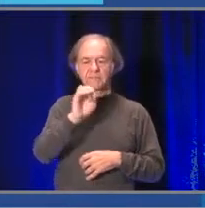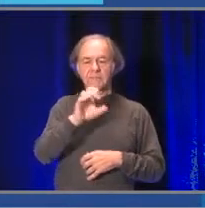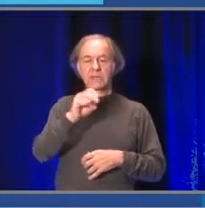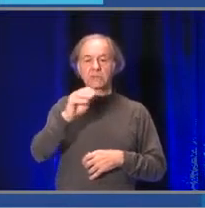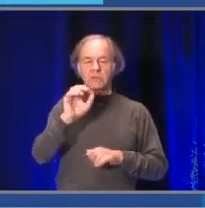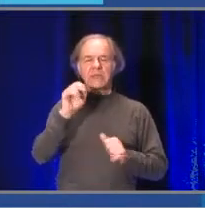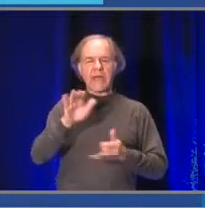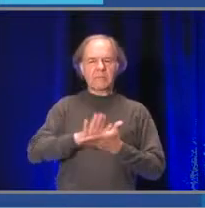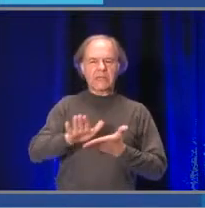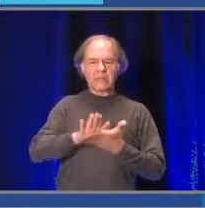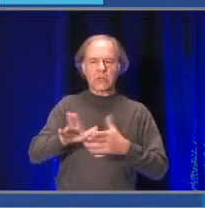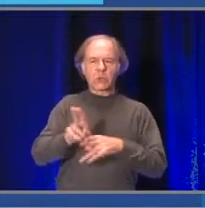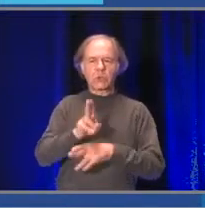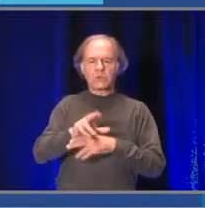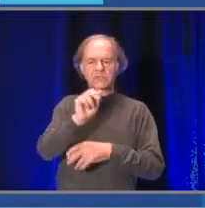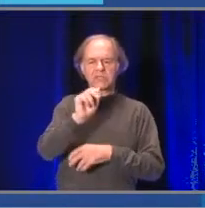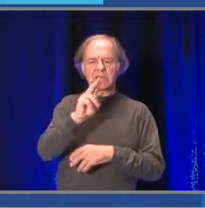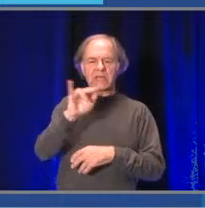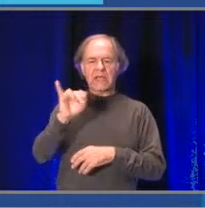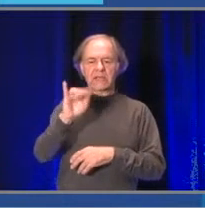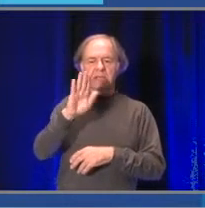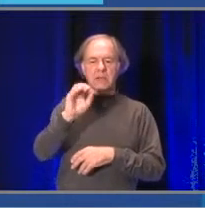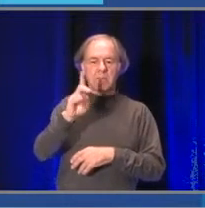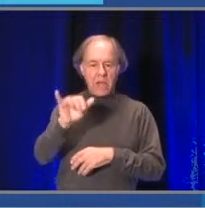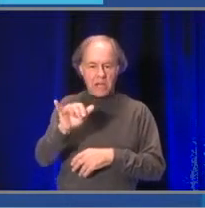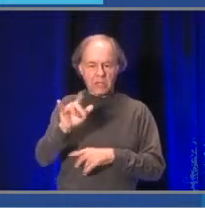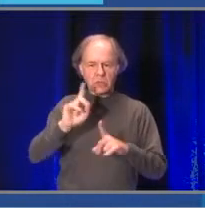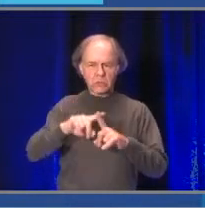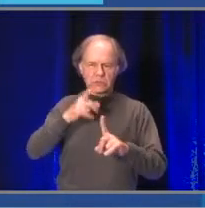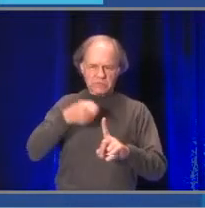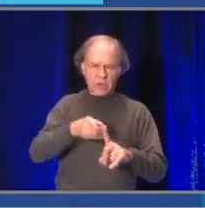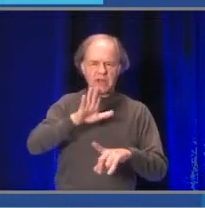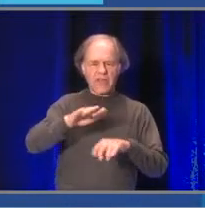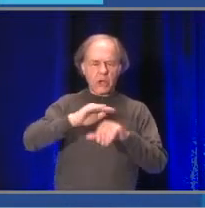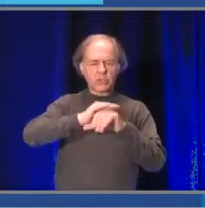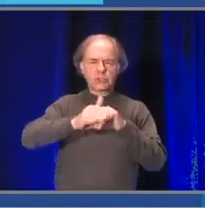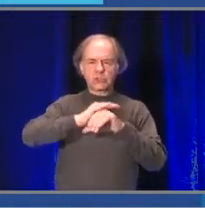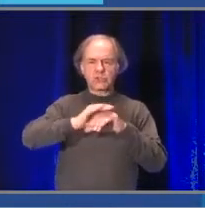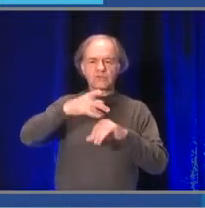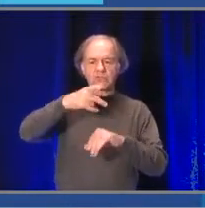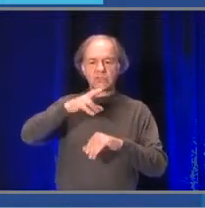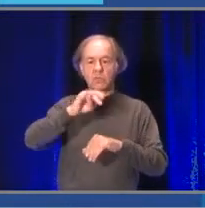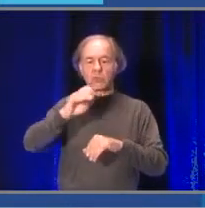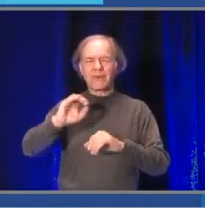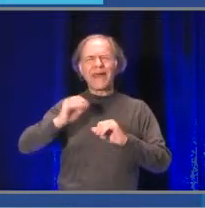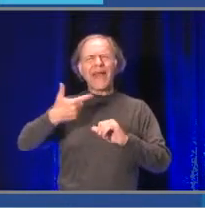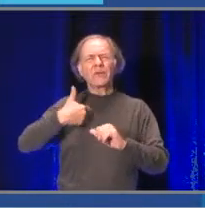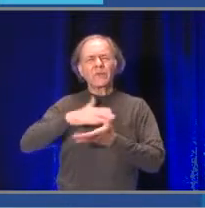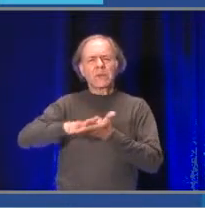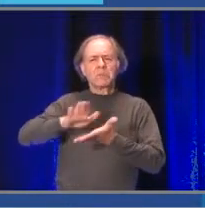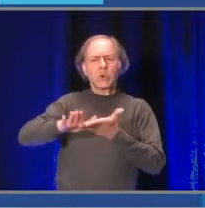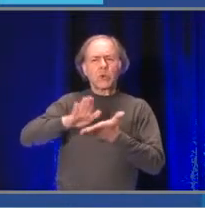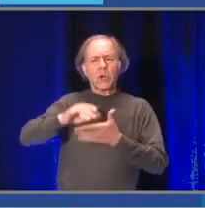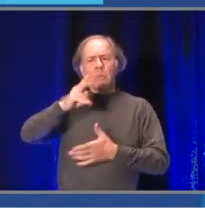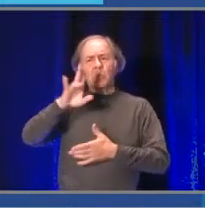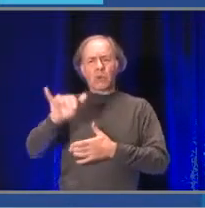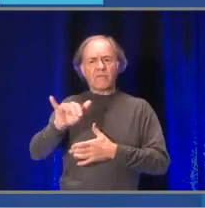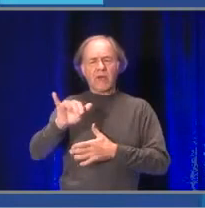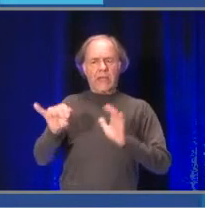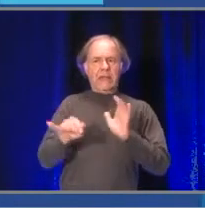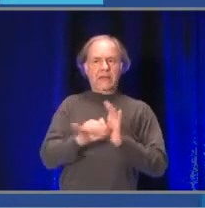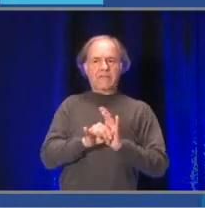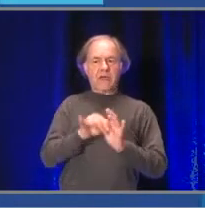can be purified using antibodies to target their specific surface protein. So how do we purify and